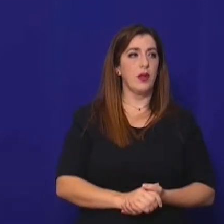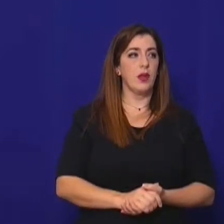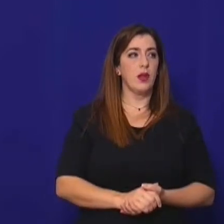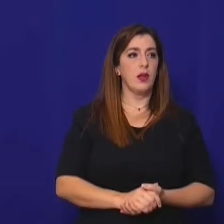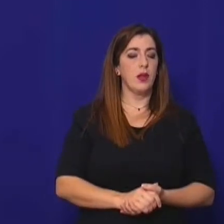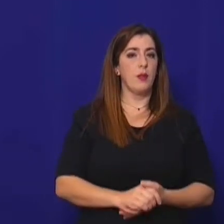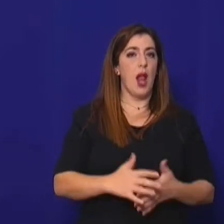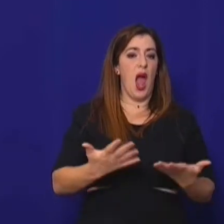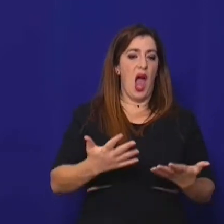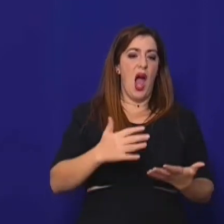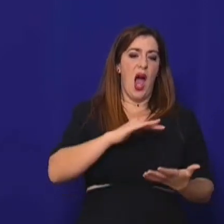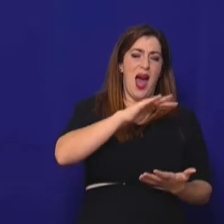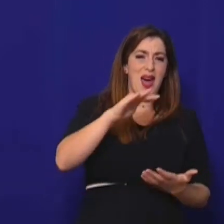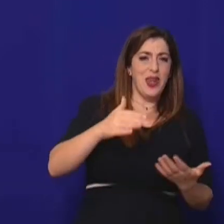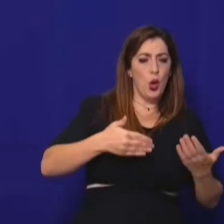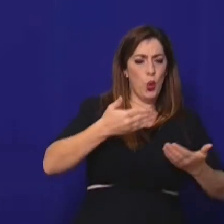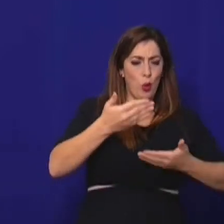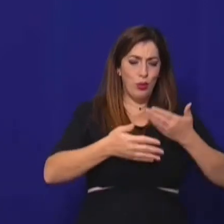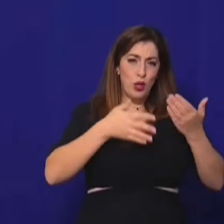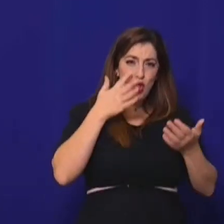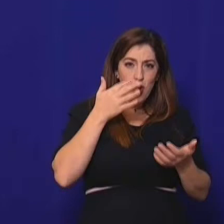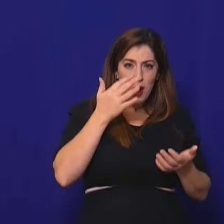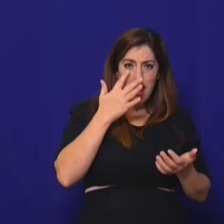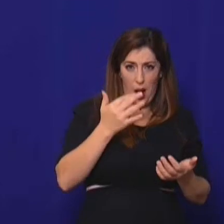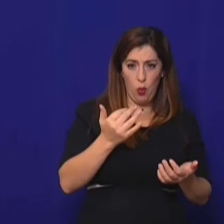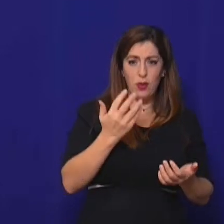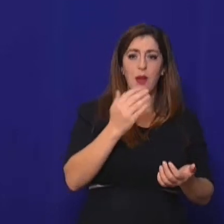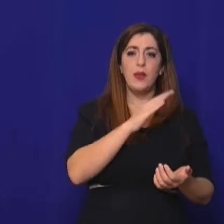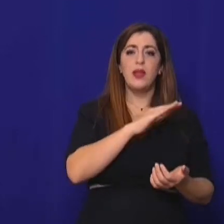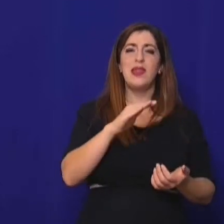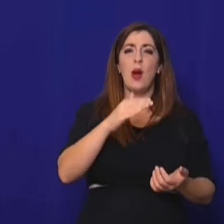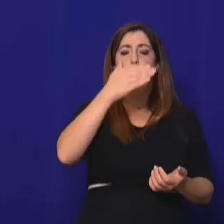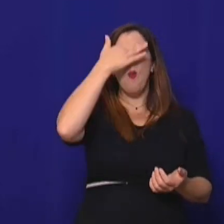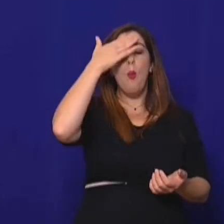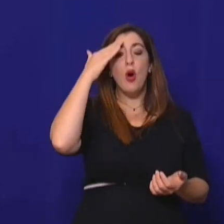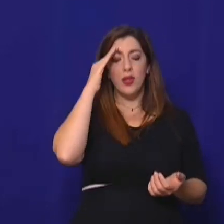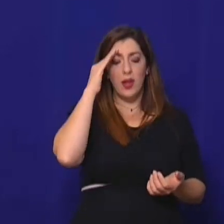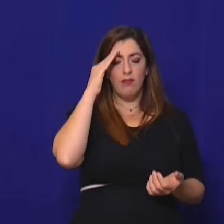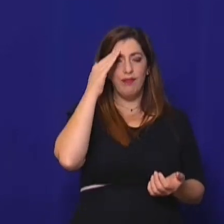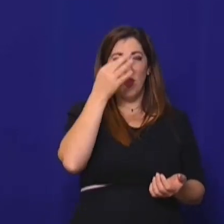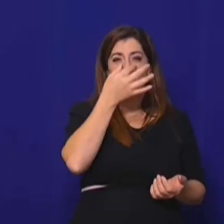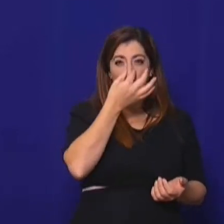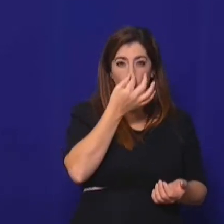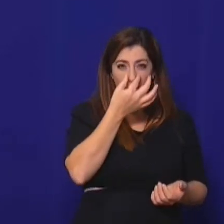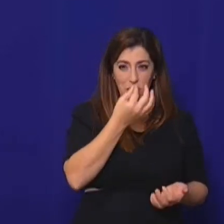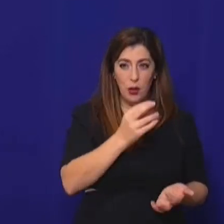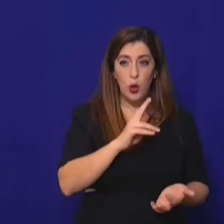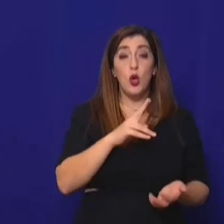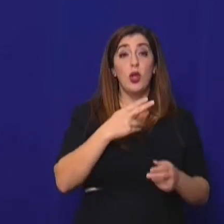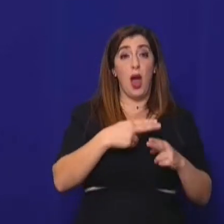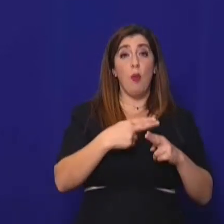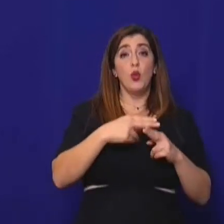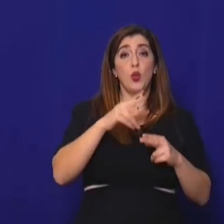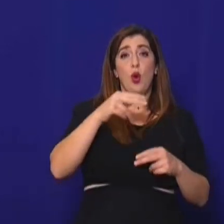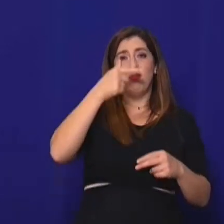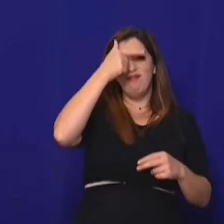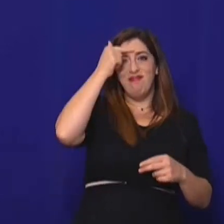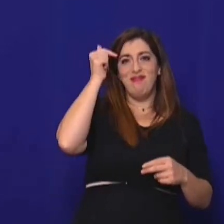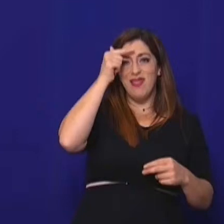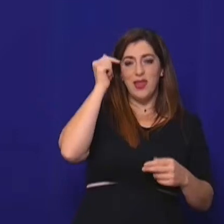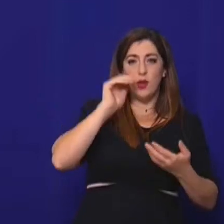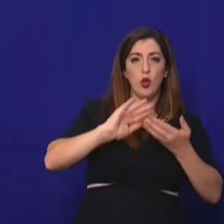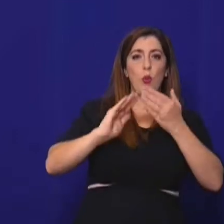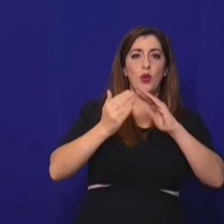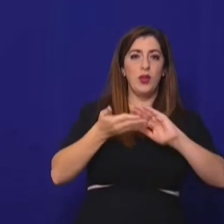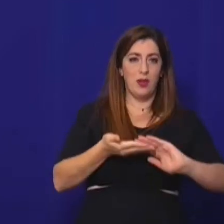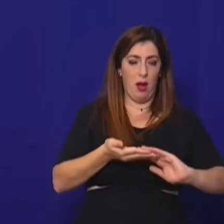ta' sentinel surveillance tal-influenza u anke nkunu qegħdin nagħmlu l-testjar ta' ftit nies li jkunu qegħdin